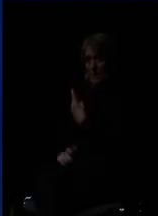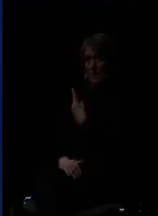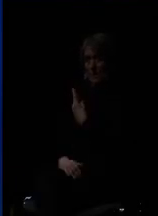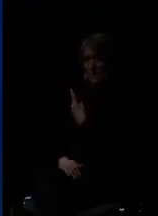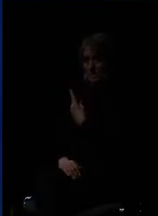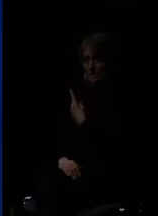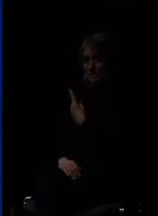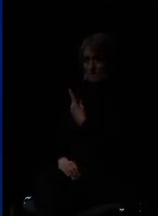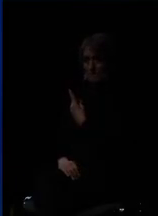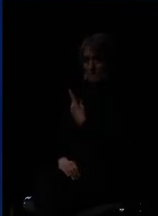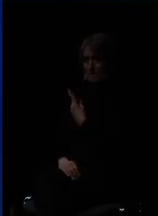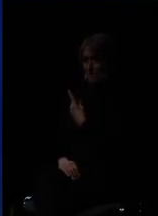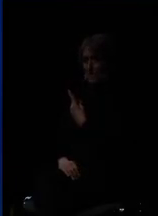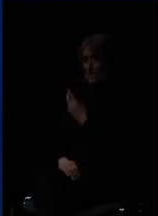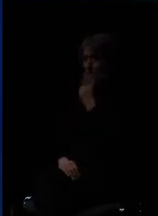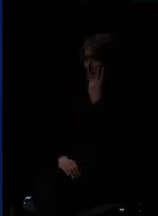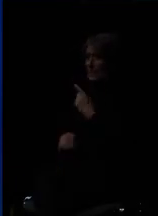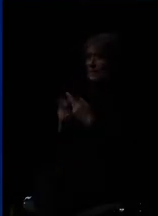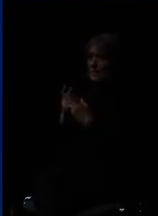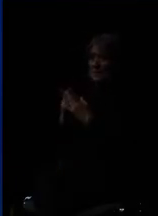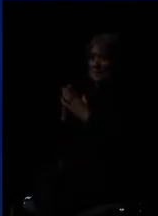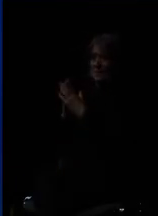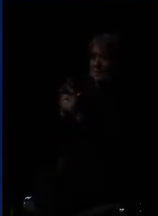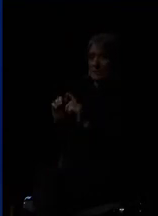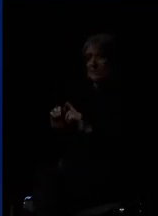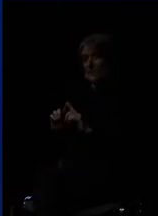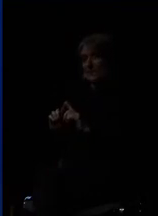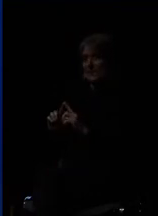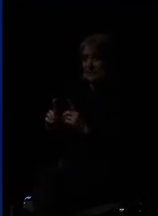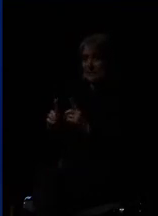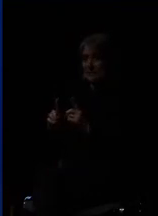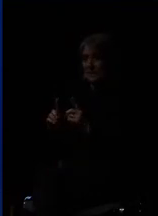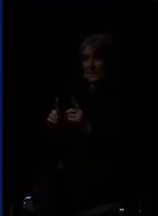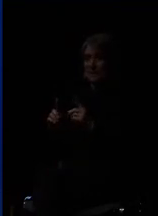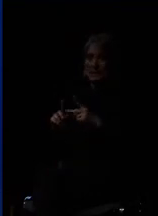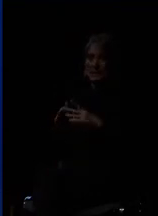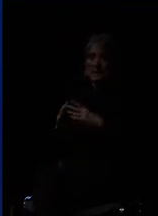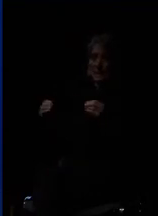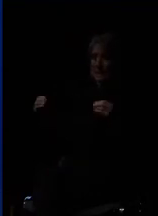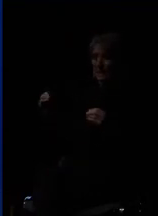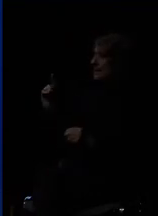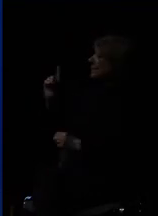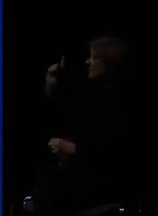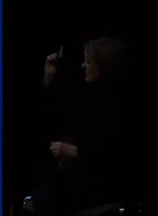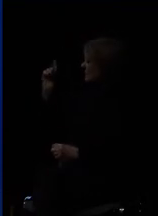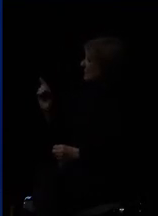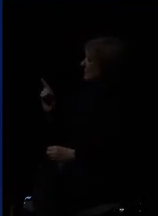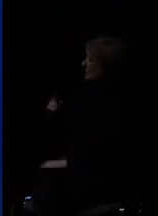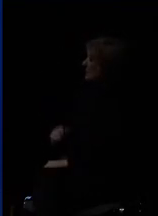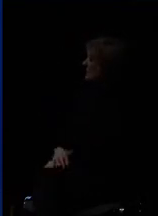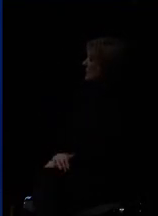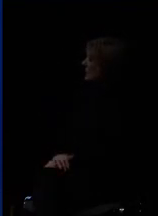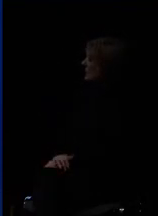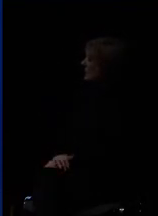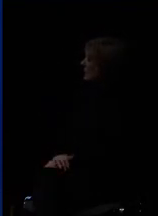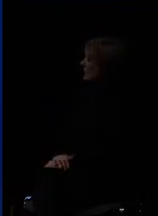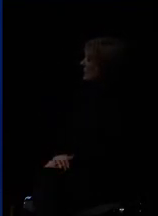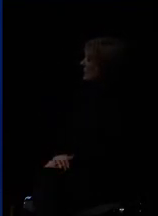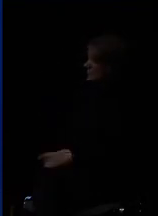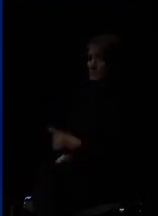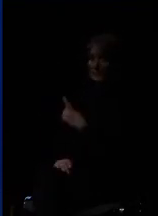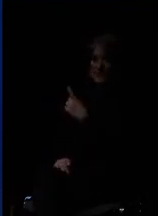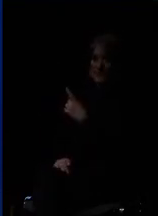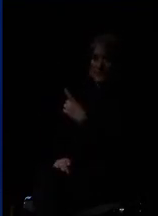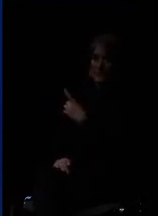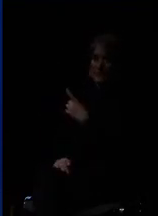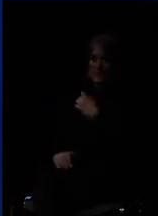interesting, and you can see another example here from a different scene. Just I threw this in just because it was, I guess, what you're looking at, that